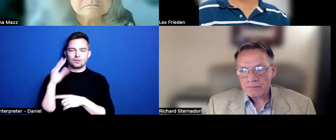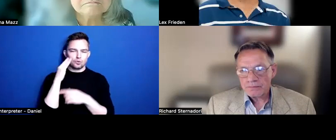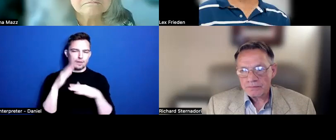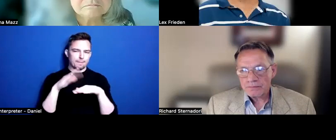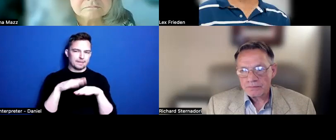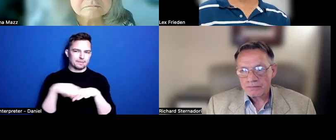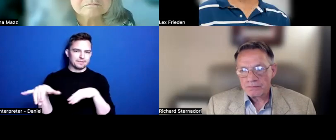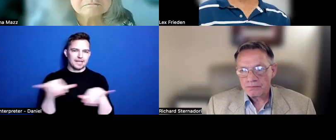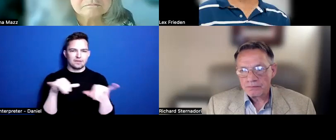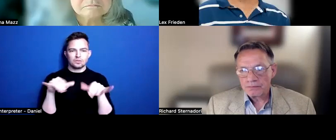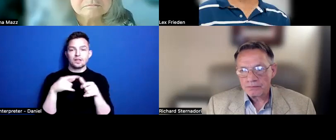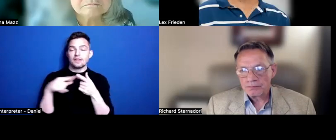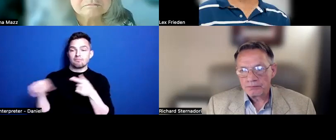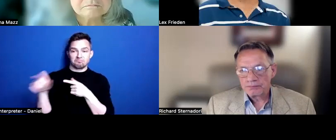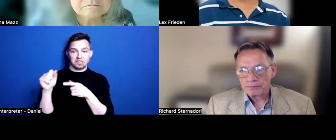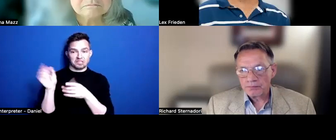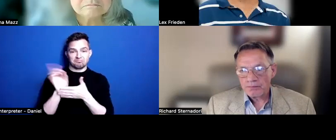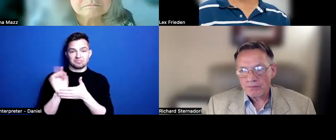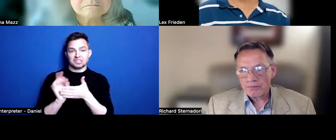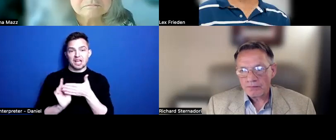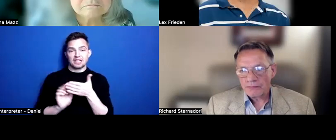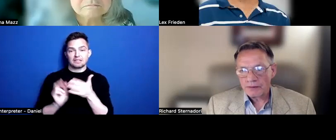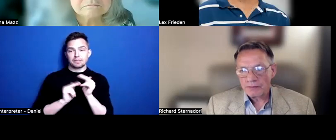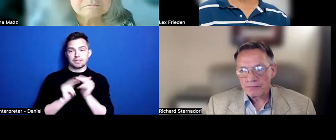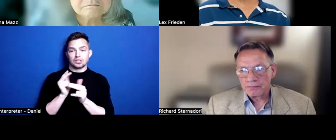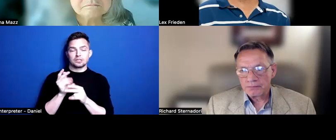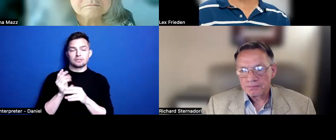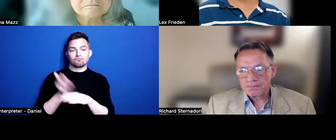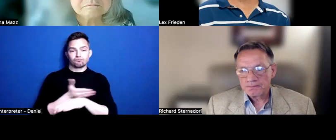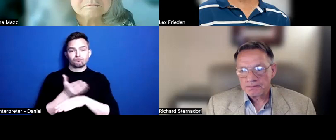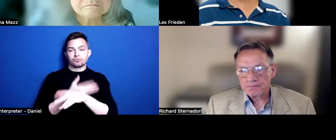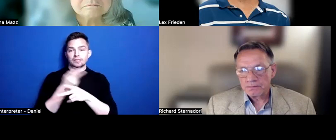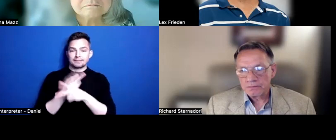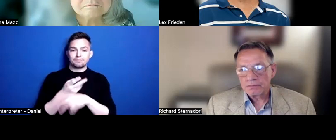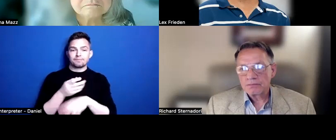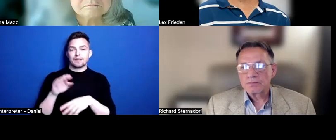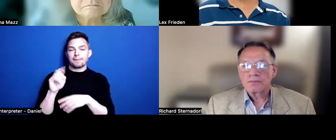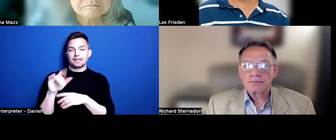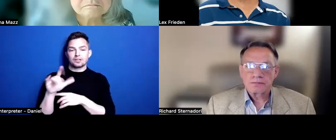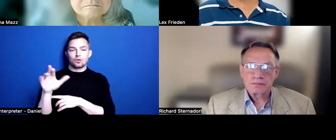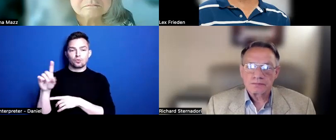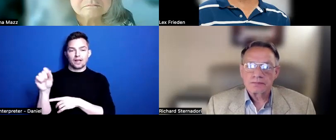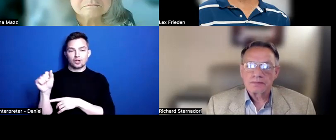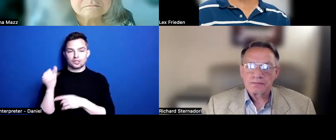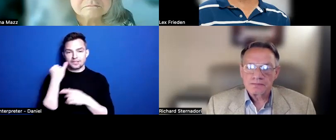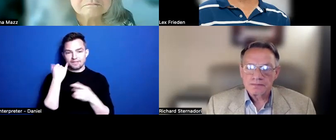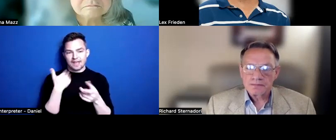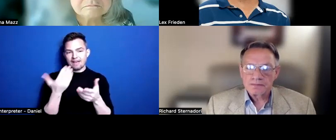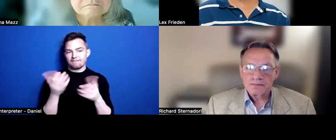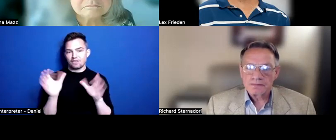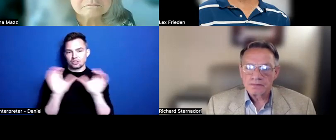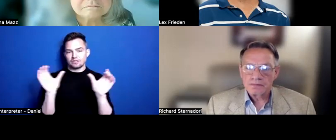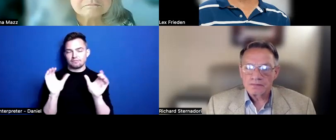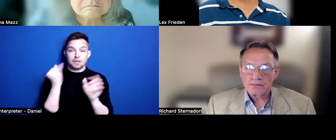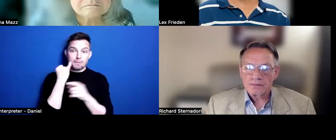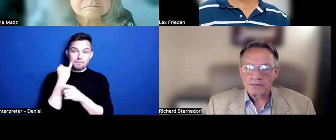and they'll be able to design and build and maintain electronic medical records if they have a certificate. But if they're going to